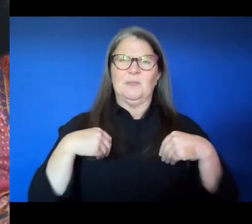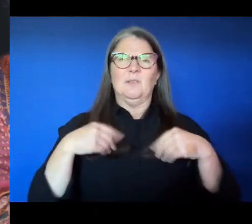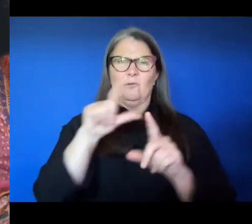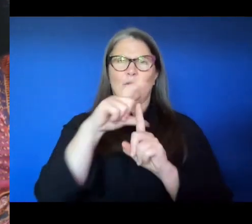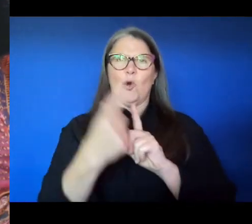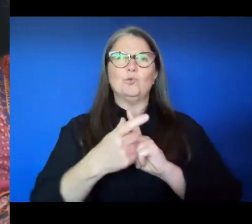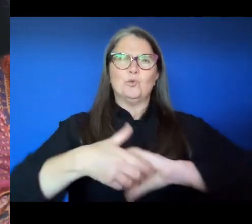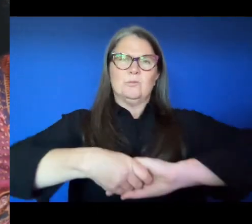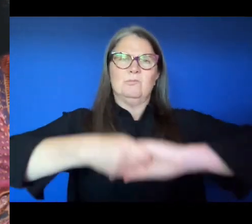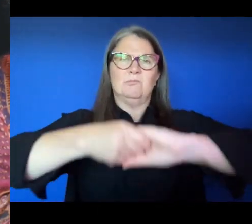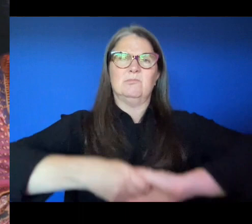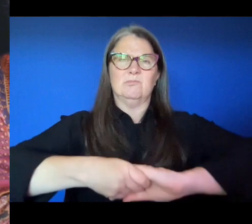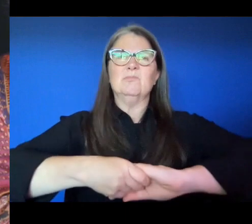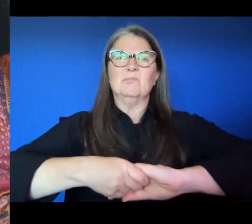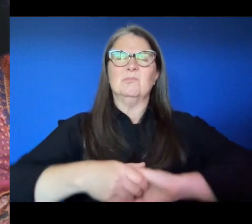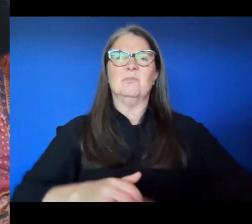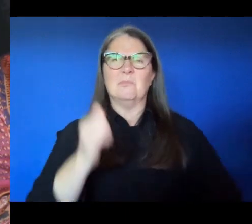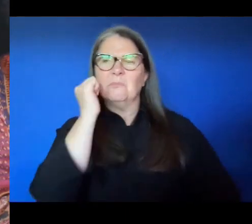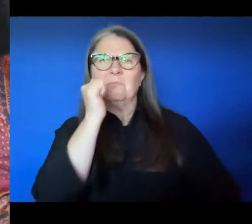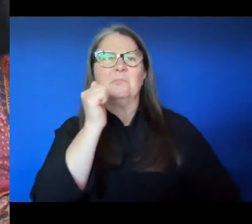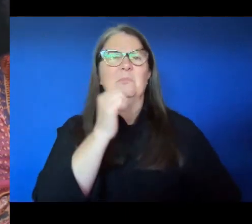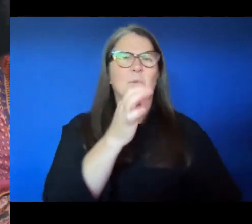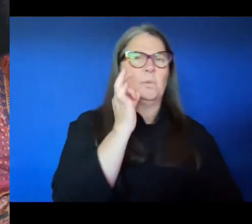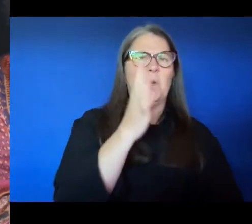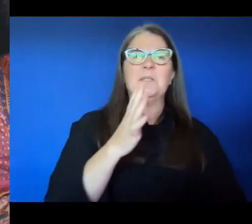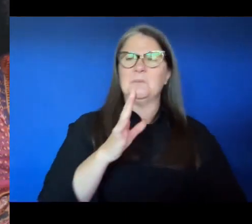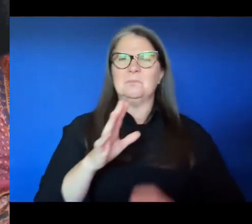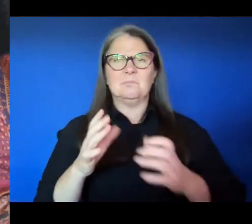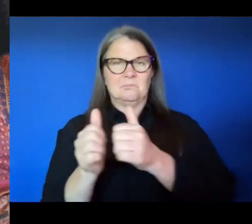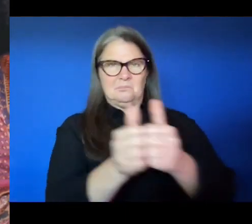So Justin, maybe we can go to Cara's intro. Thank you.